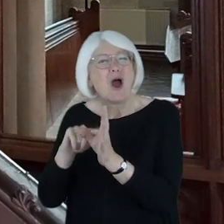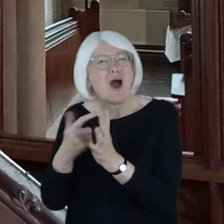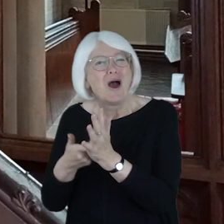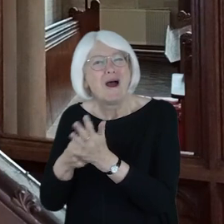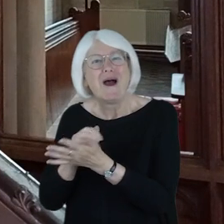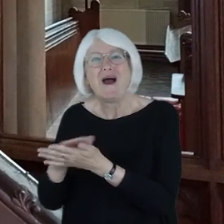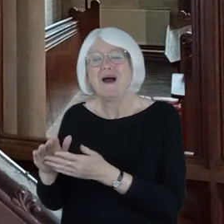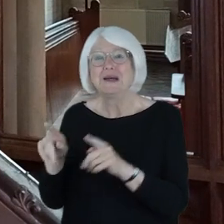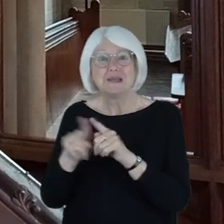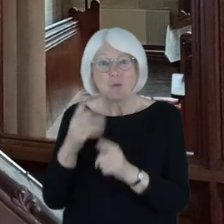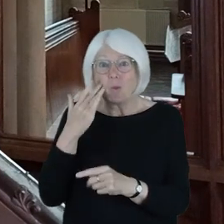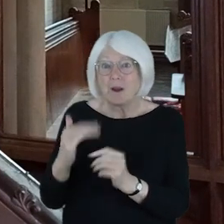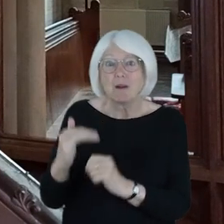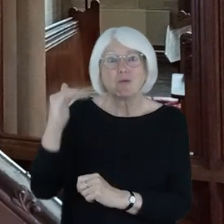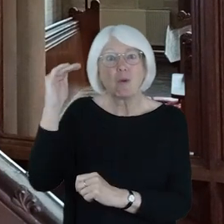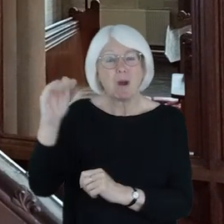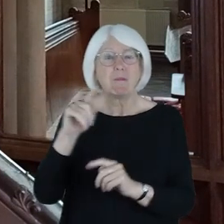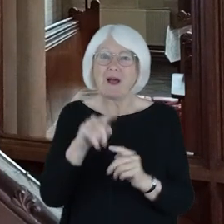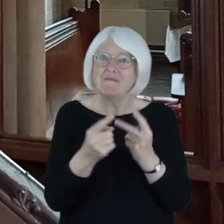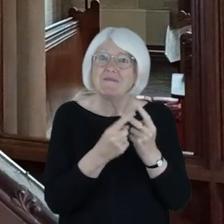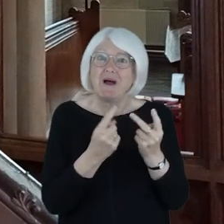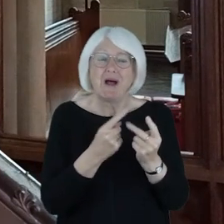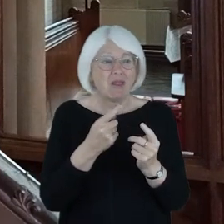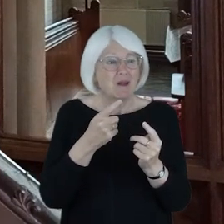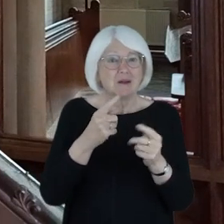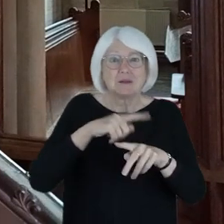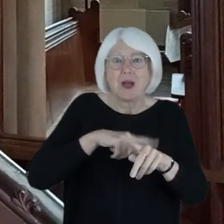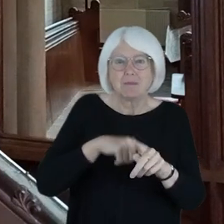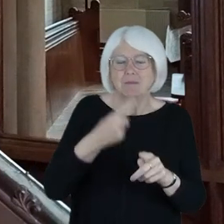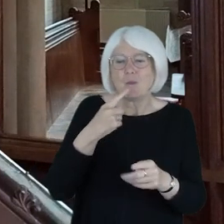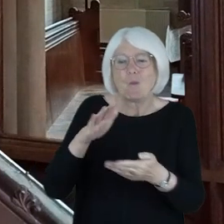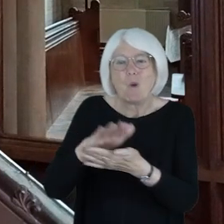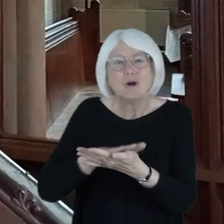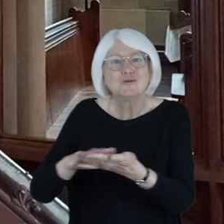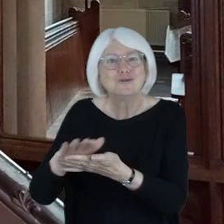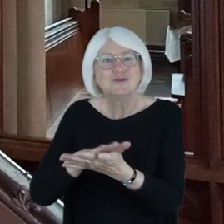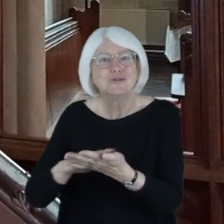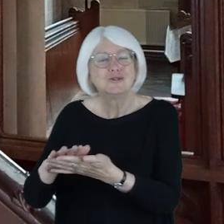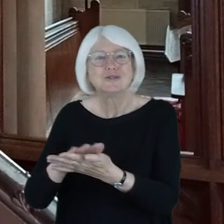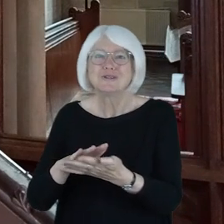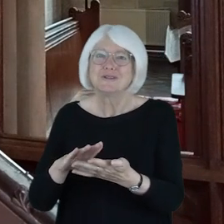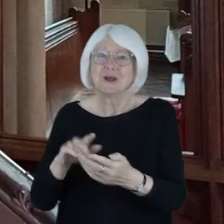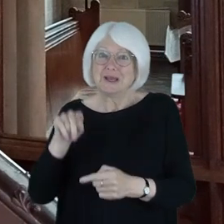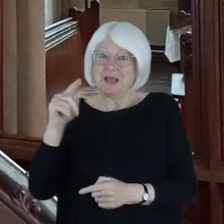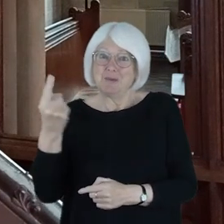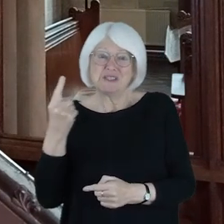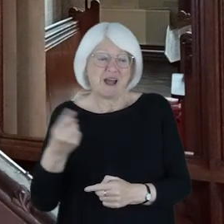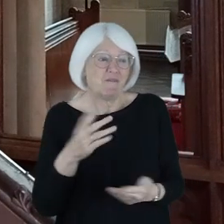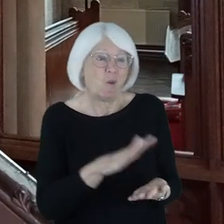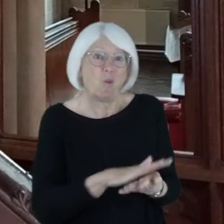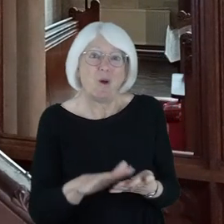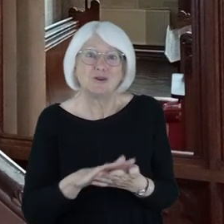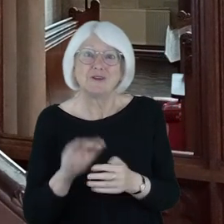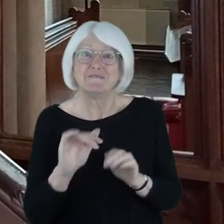feet that washed the feet of others, is at this moment anointed only in the